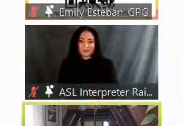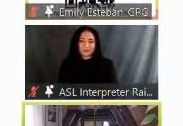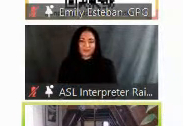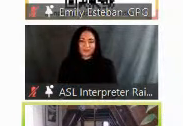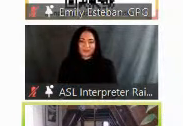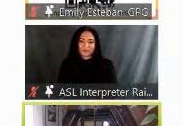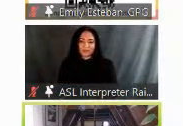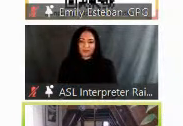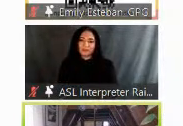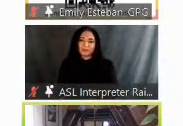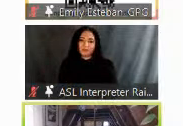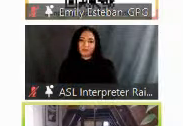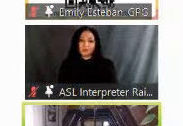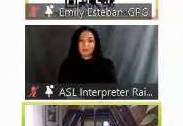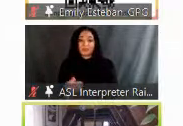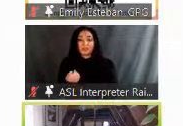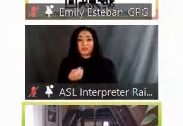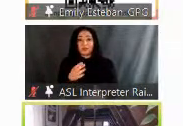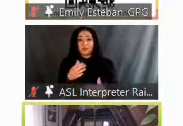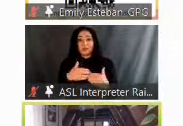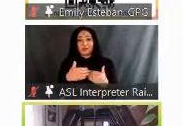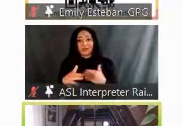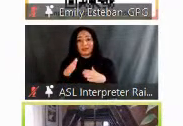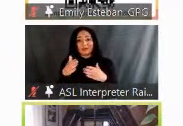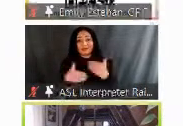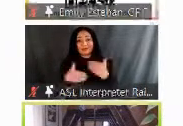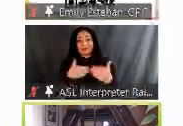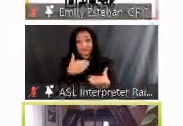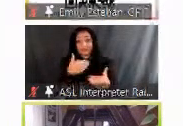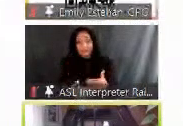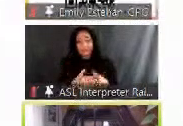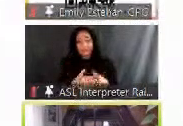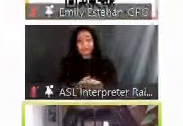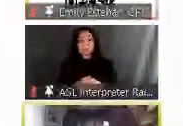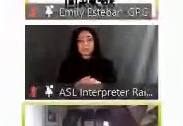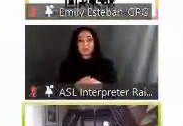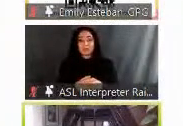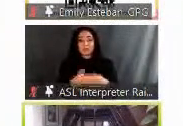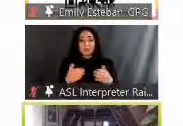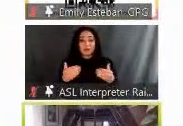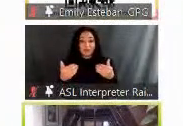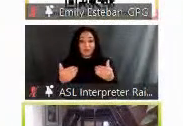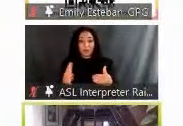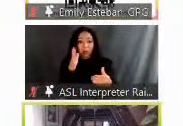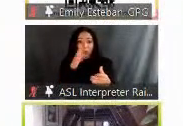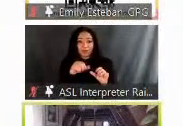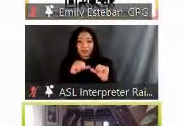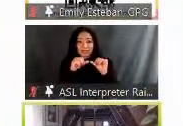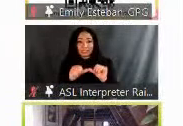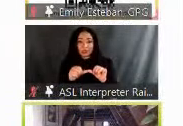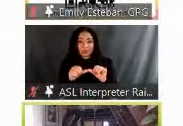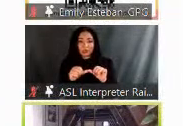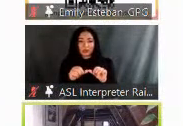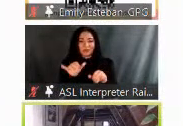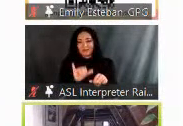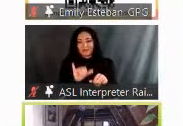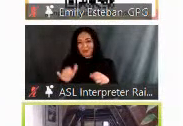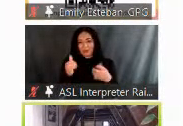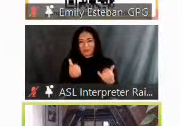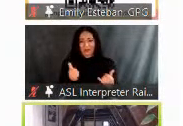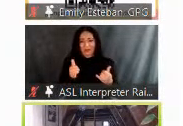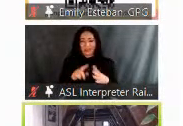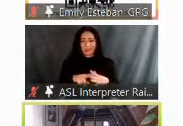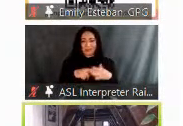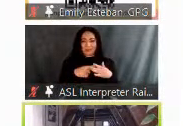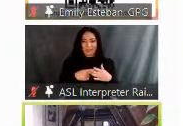As a few next steps moving forward, we will continue as we did today at the beginning of the workgroup